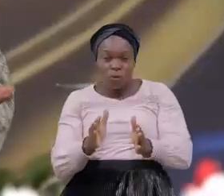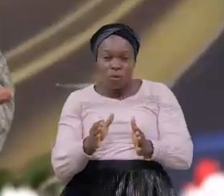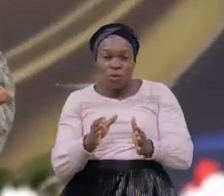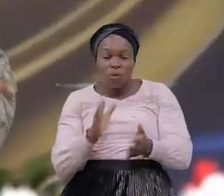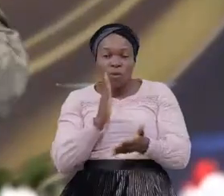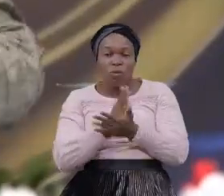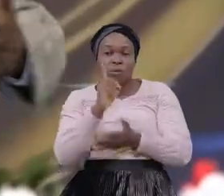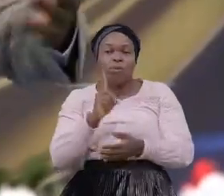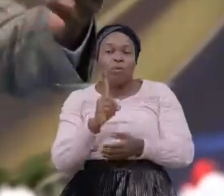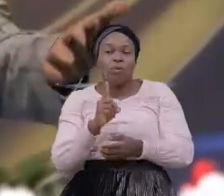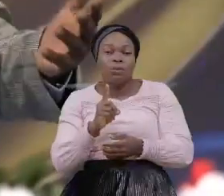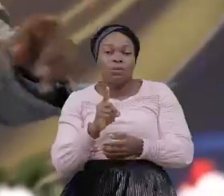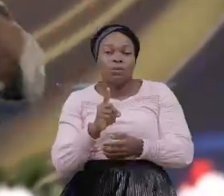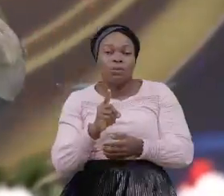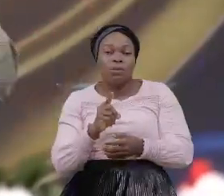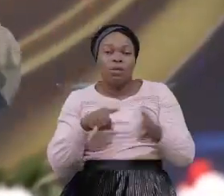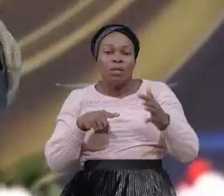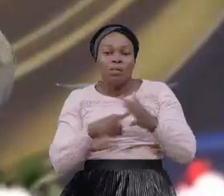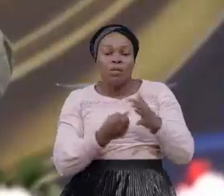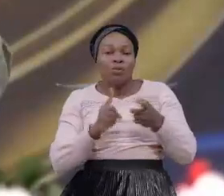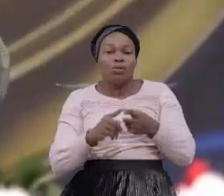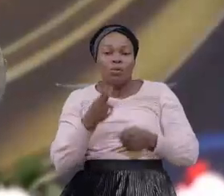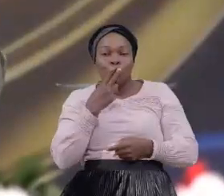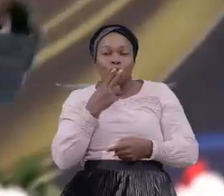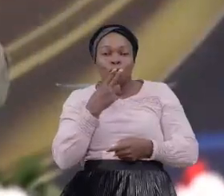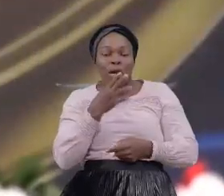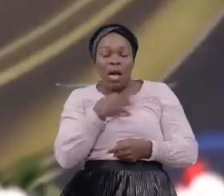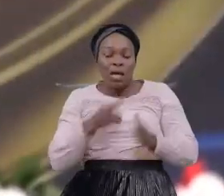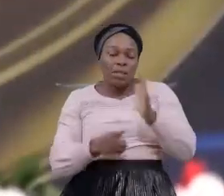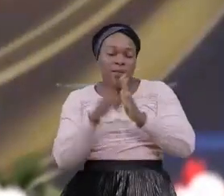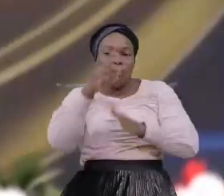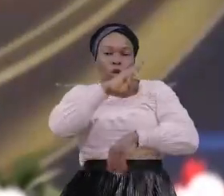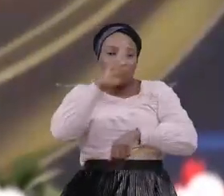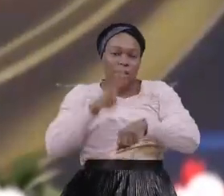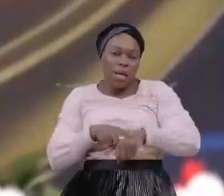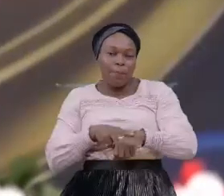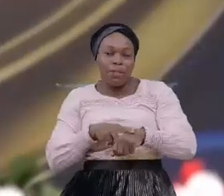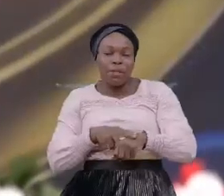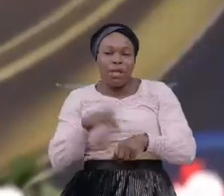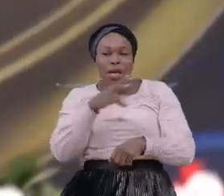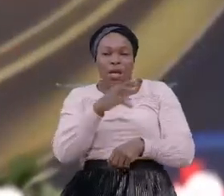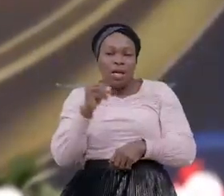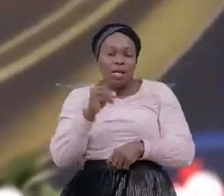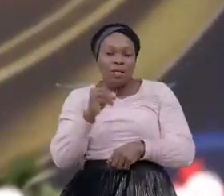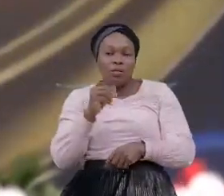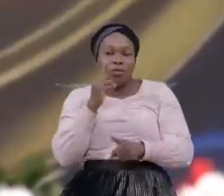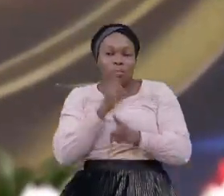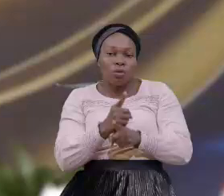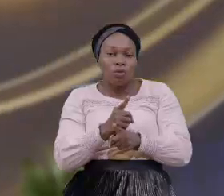habit. And then we keep on doing that. We don't think of any alternative in life.